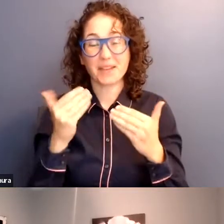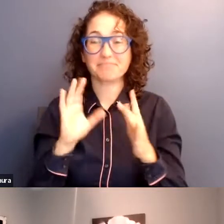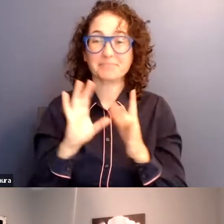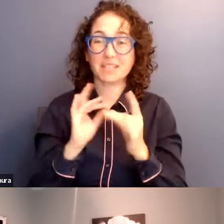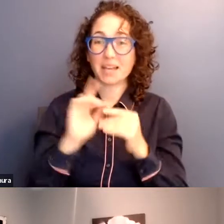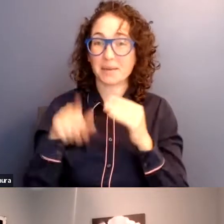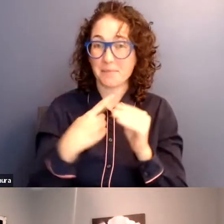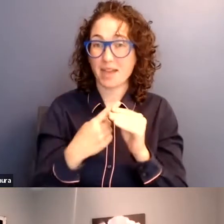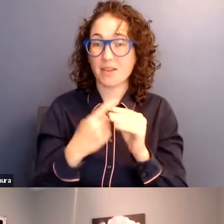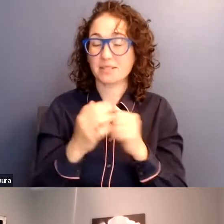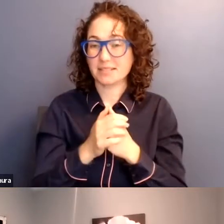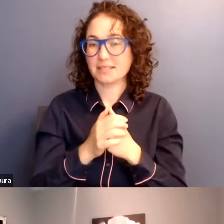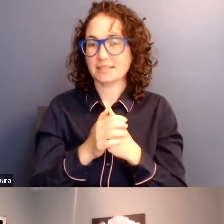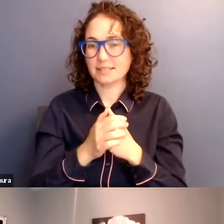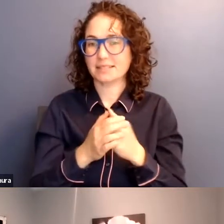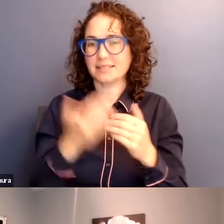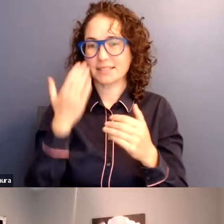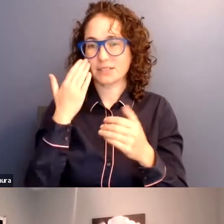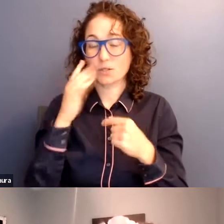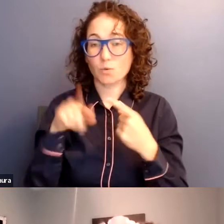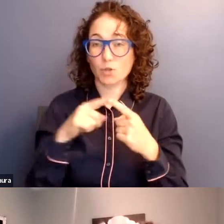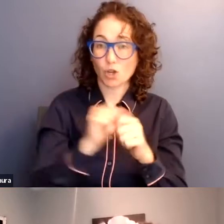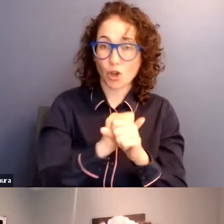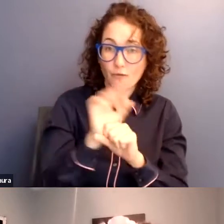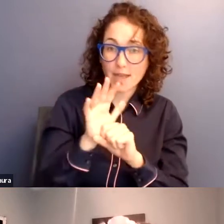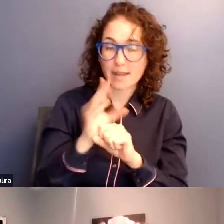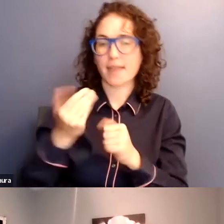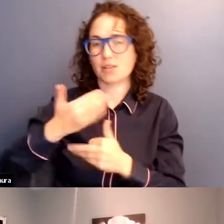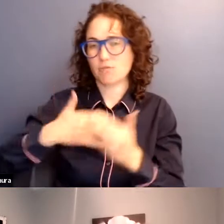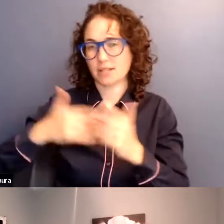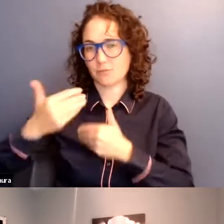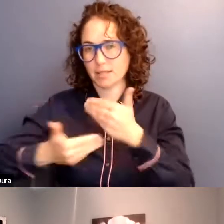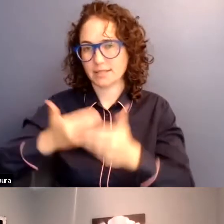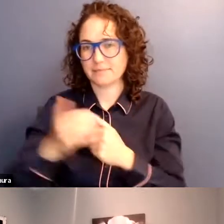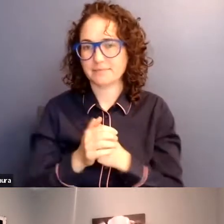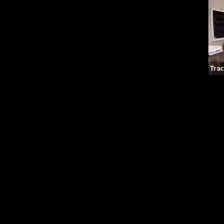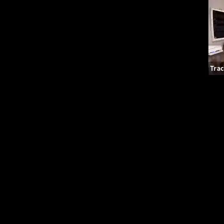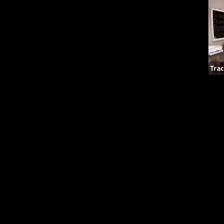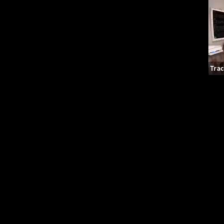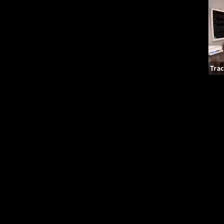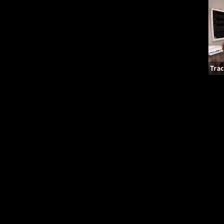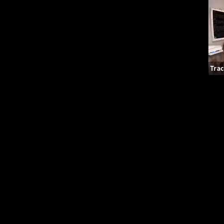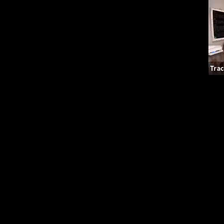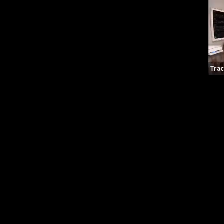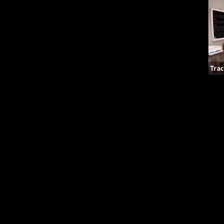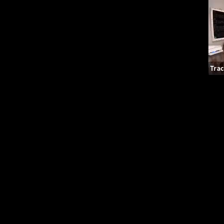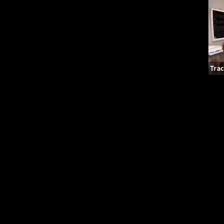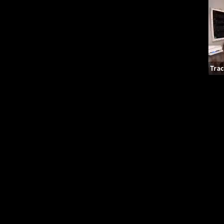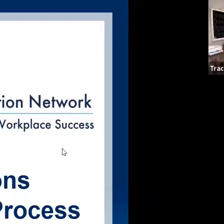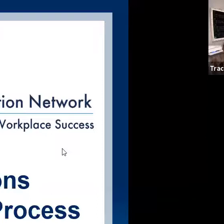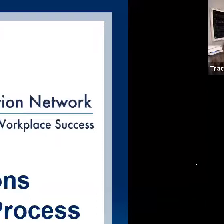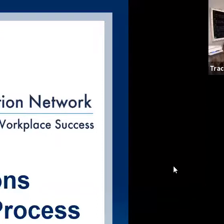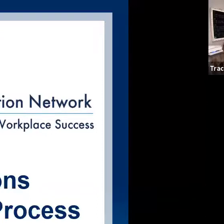little bit about long COVID and the interactive process. Vincent, we can go to the slides.